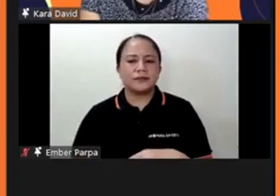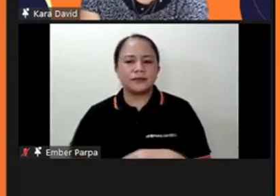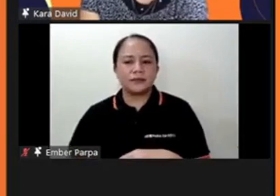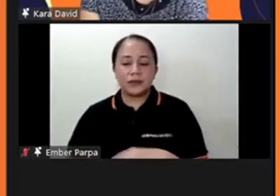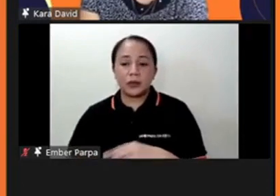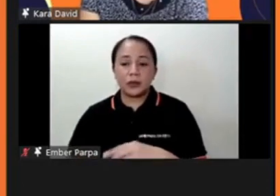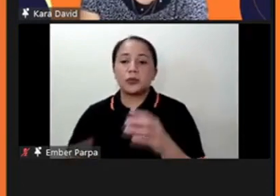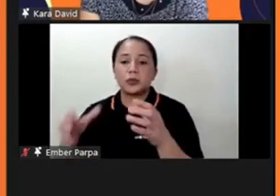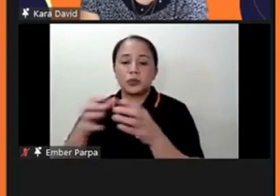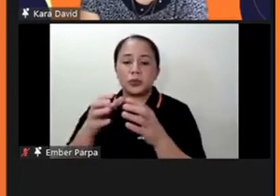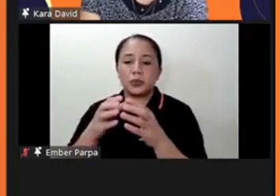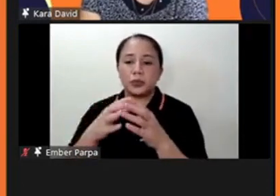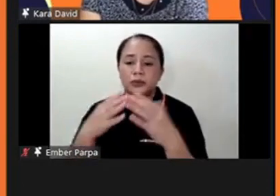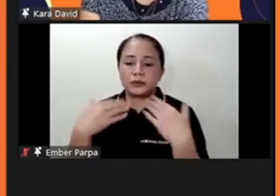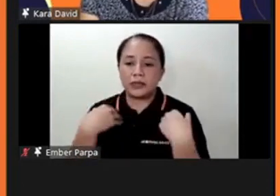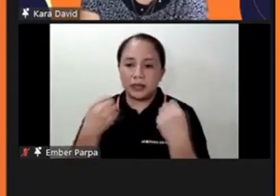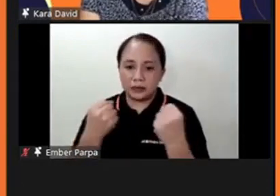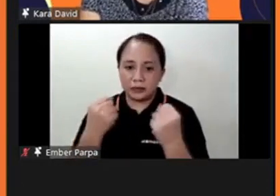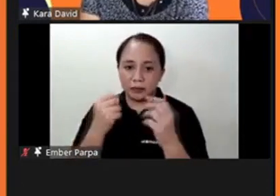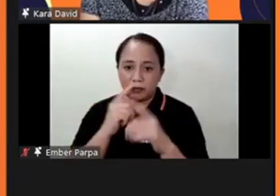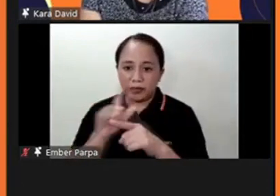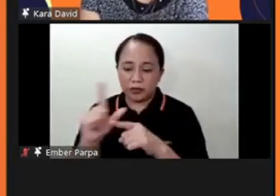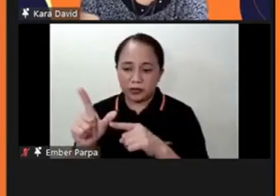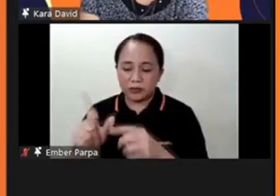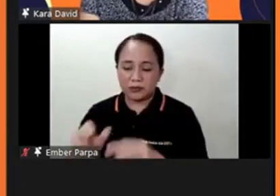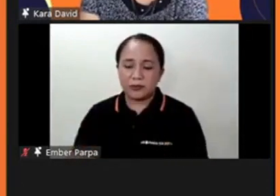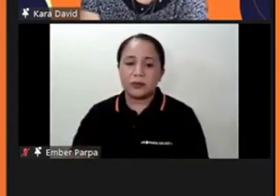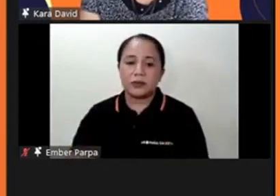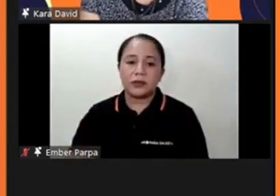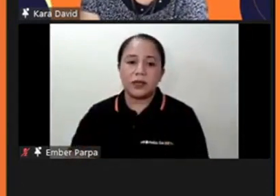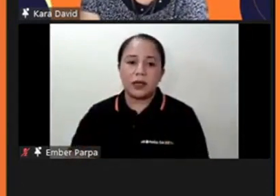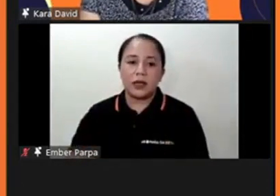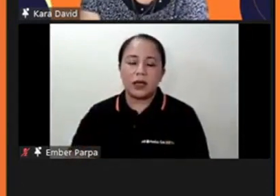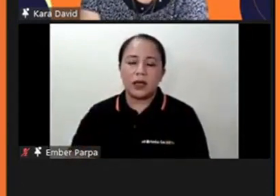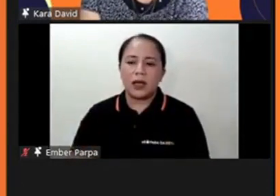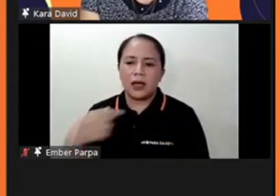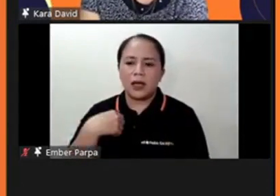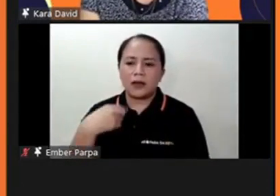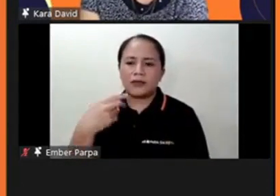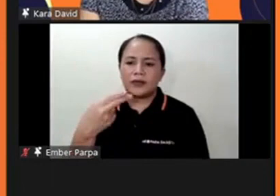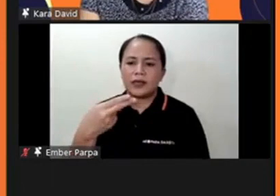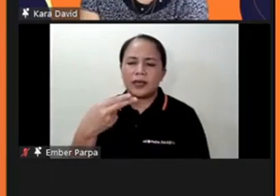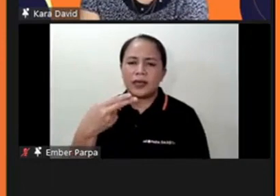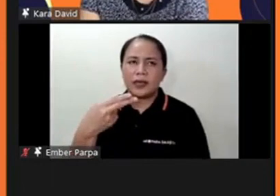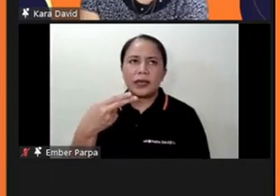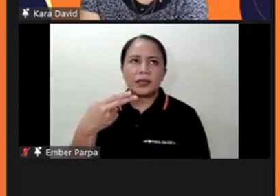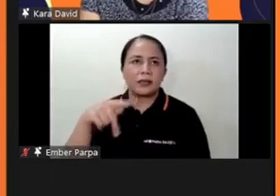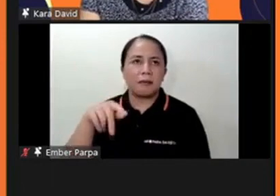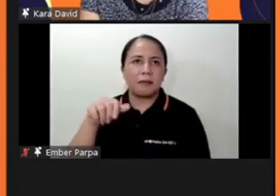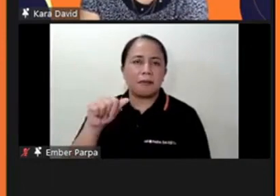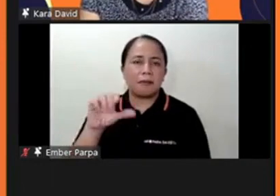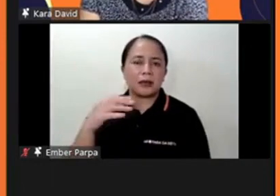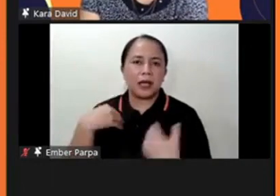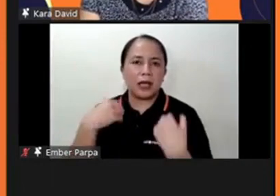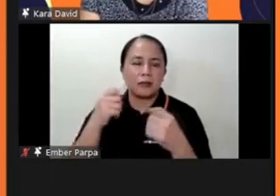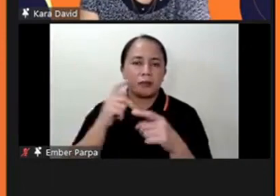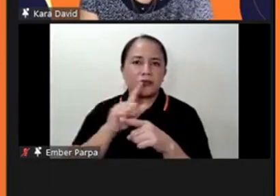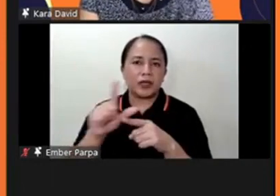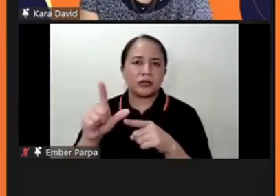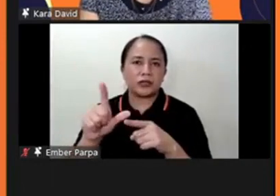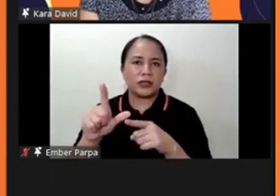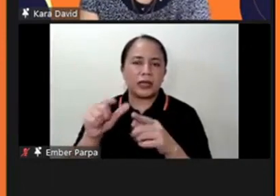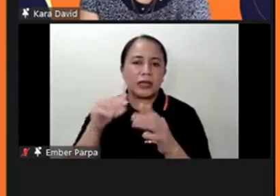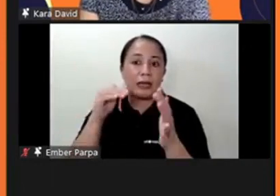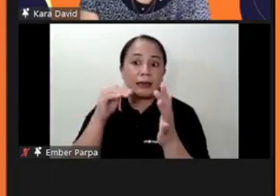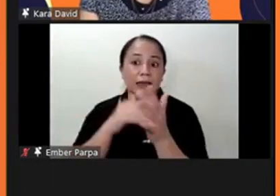There's a group of health professionals, no? Di ba may HPAC, Health Professionals Against COVID na